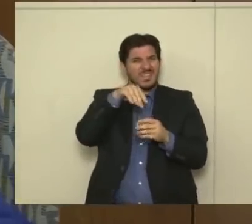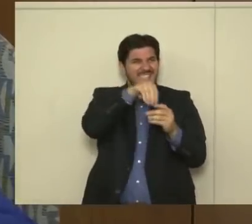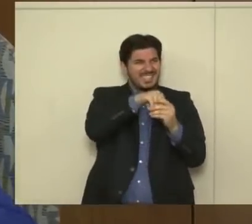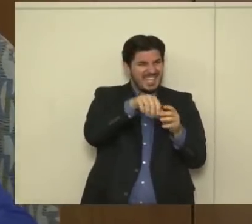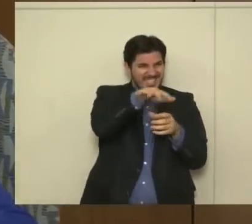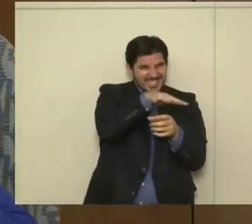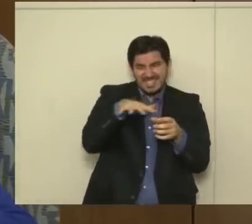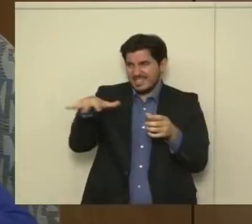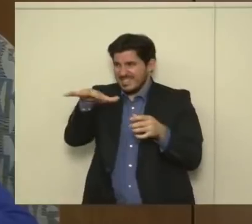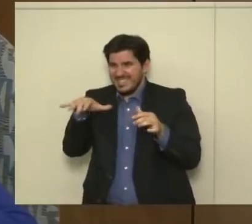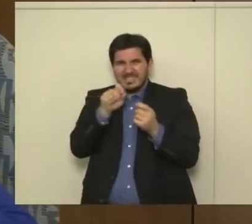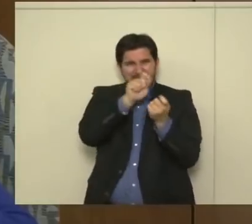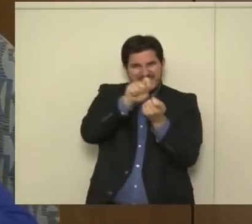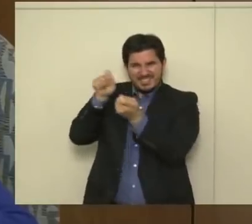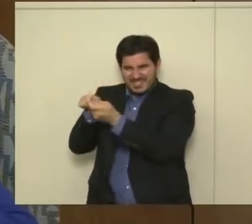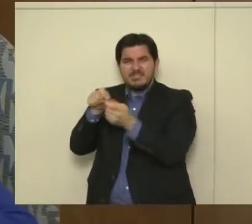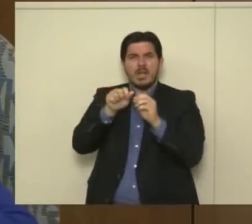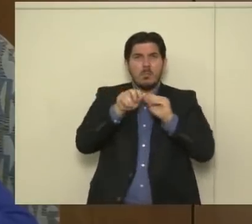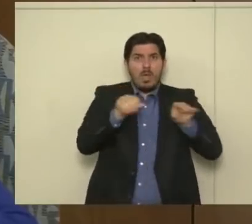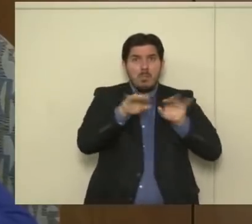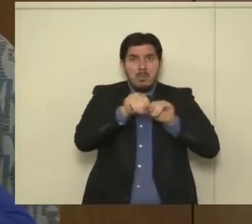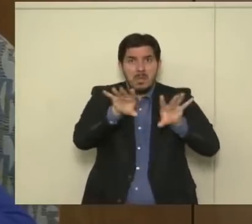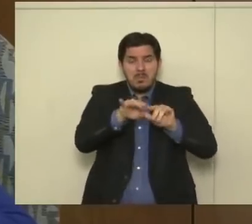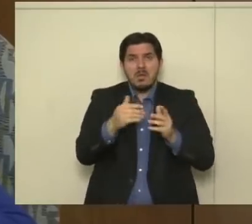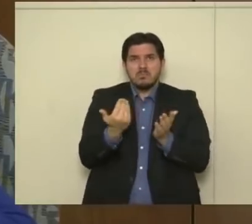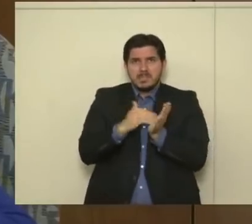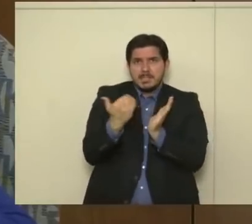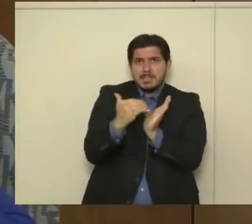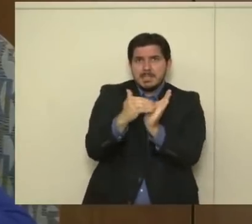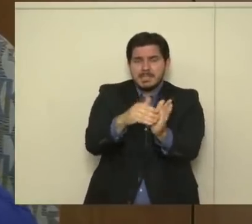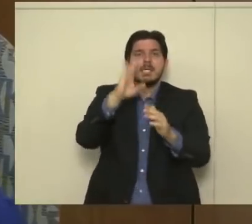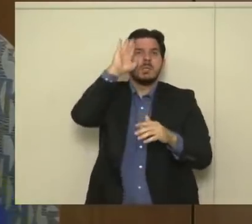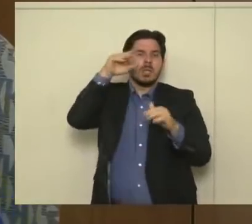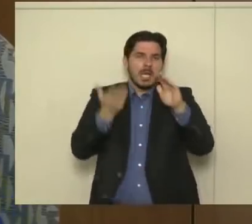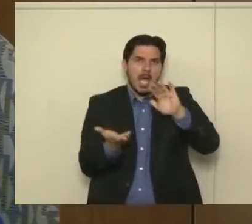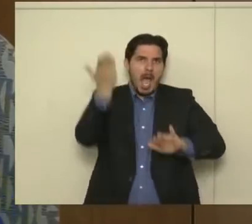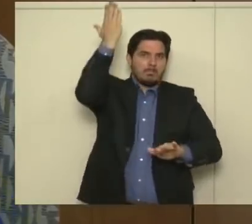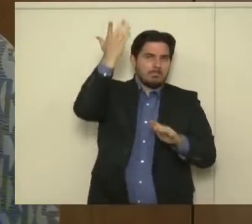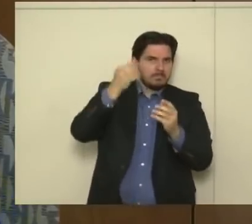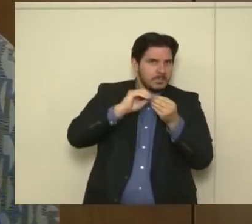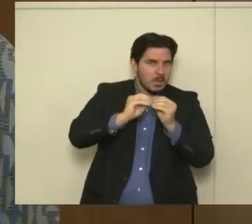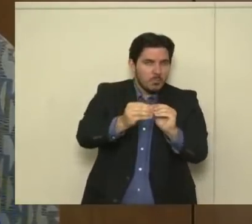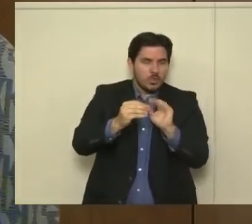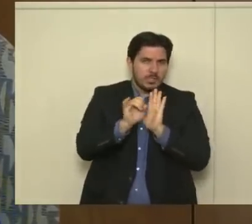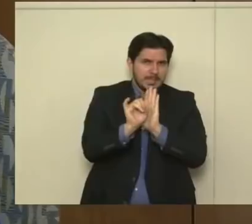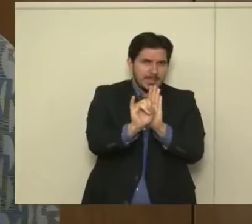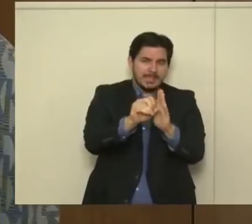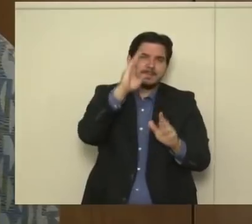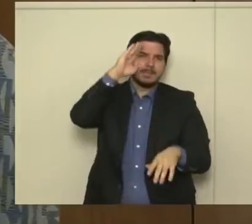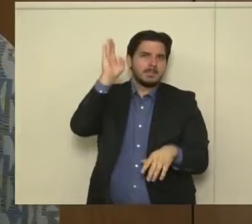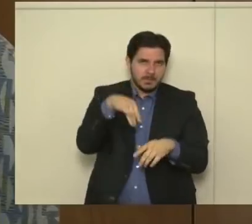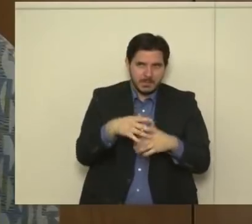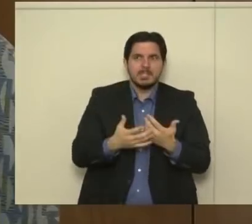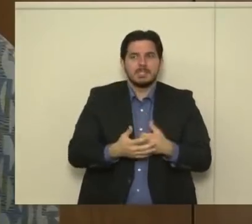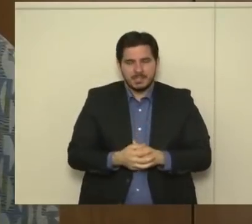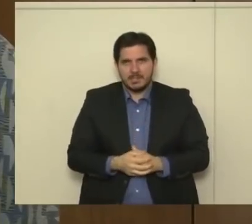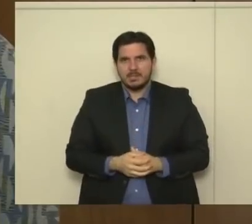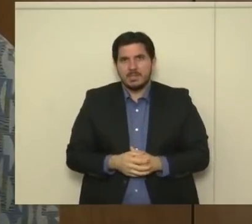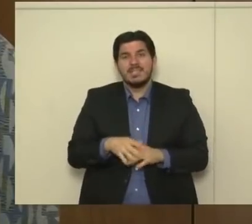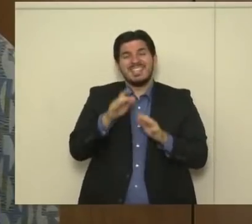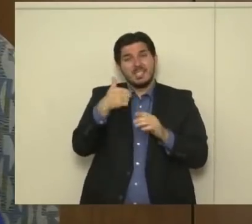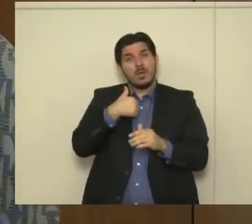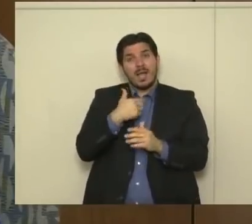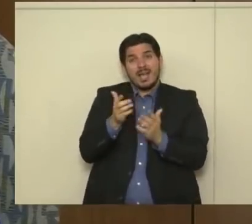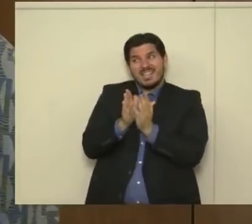one case, we can expect that we're going to have more cases exponentially. But I am asking, and I want Dr. Grace to give you